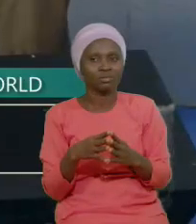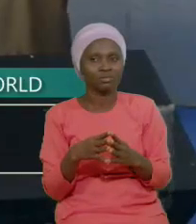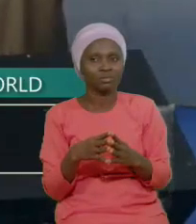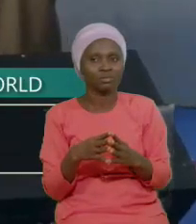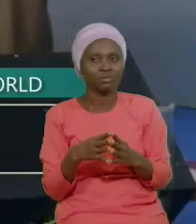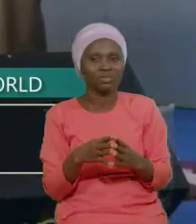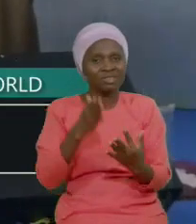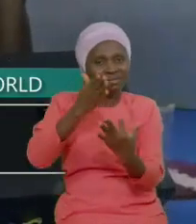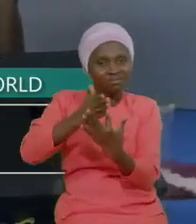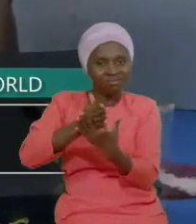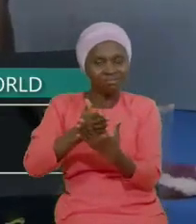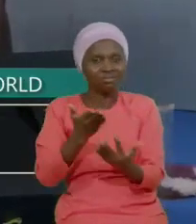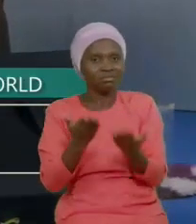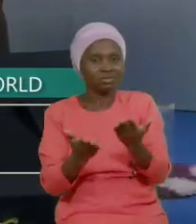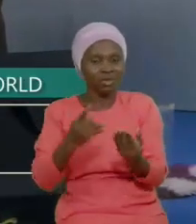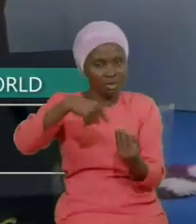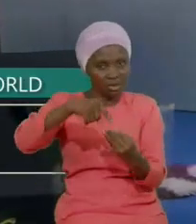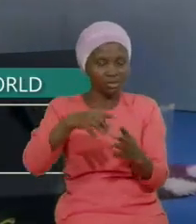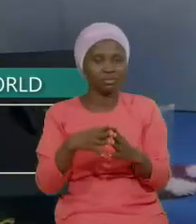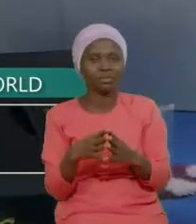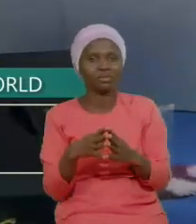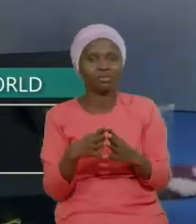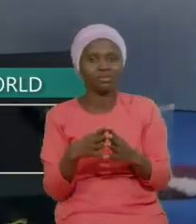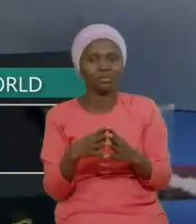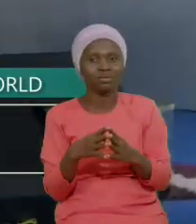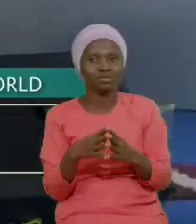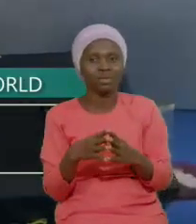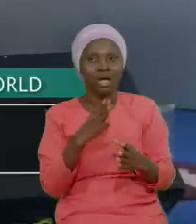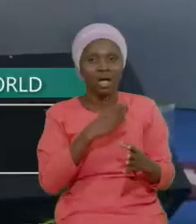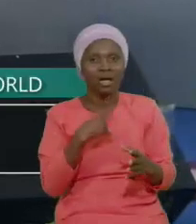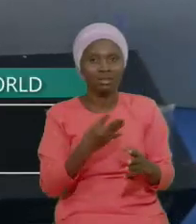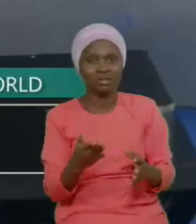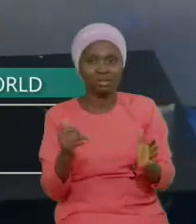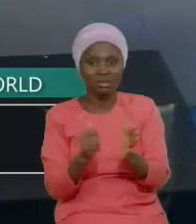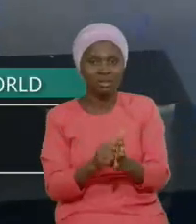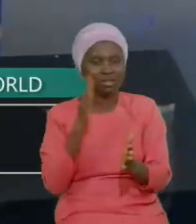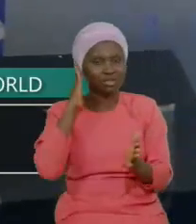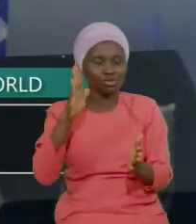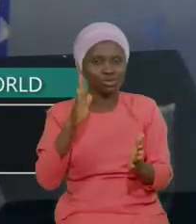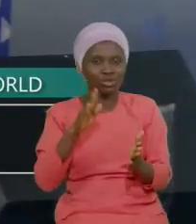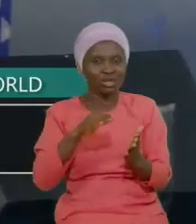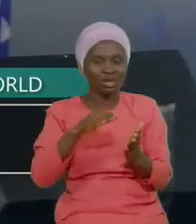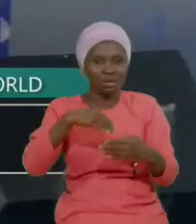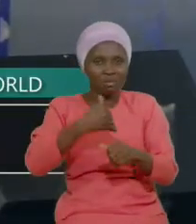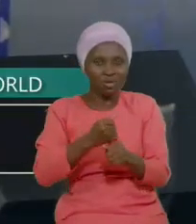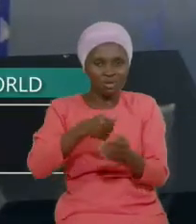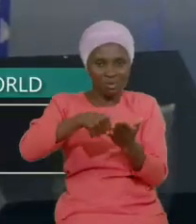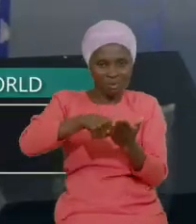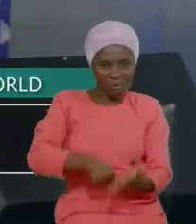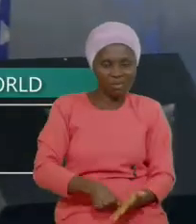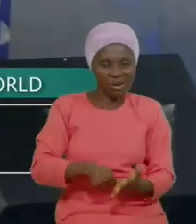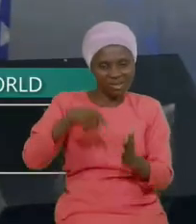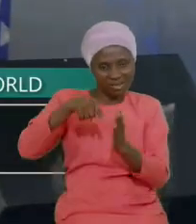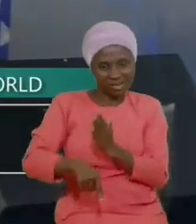Hindrances may be all around. And the thing that will pin you down, put you down, and make you